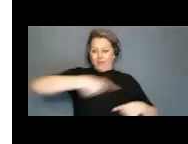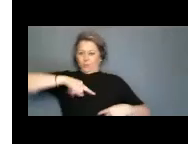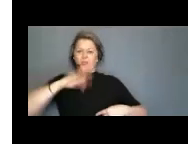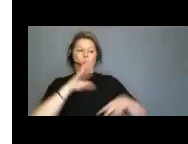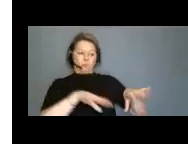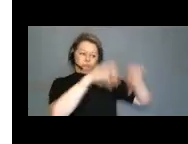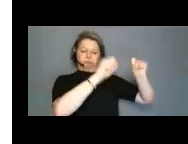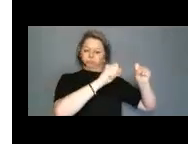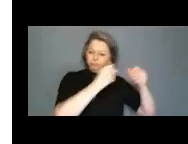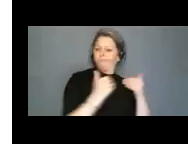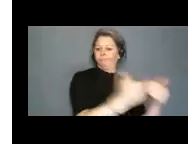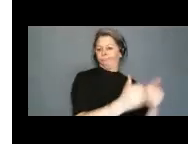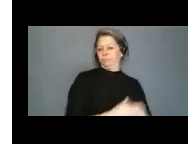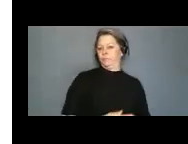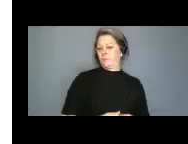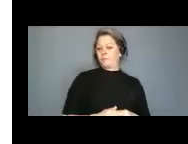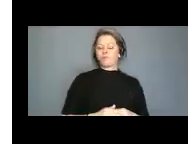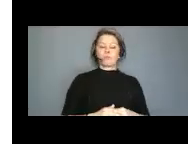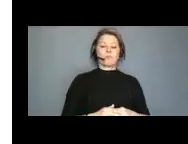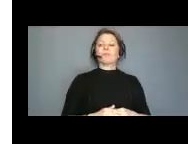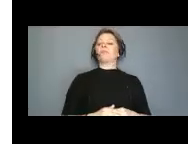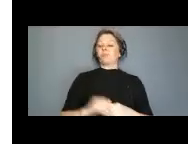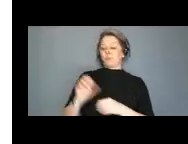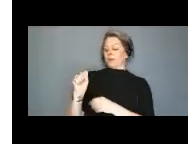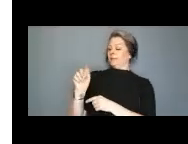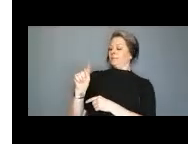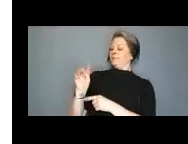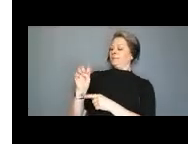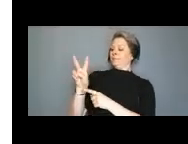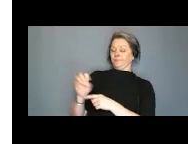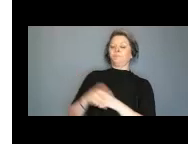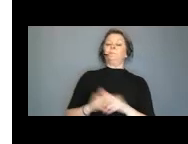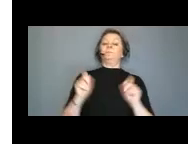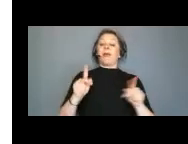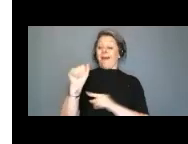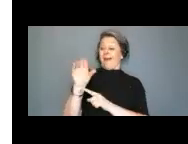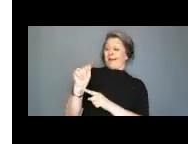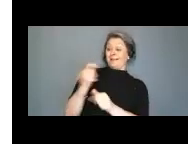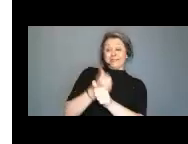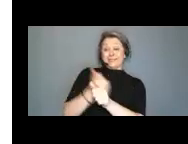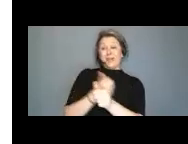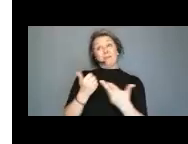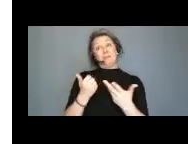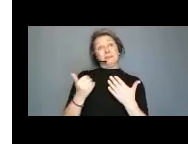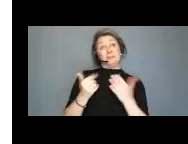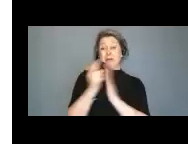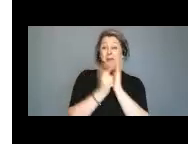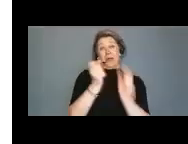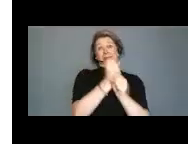Steve, back to you. And folks, so the Act, as Henry mentioned too, still relatively new in law years,